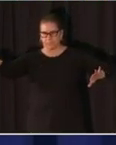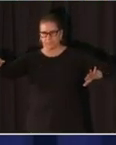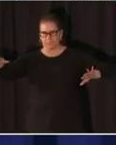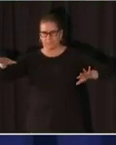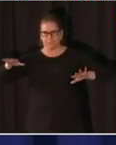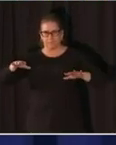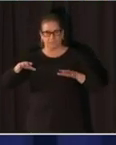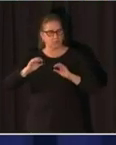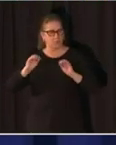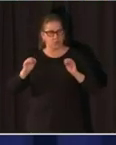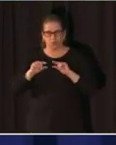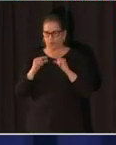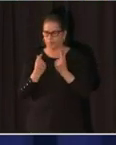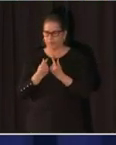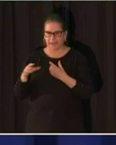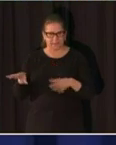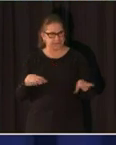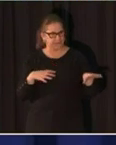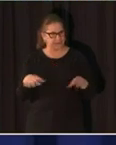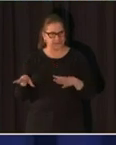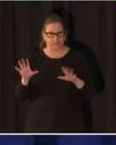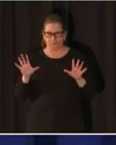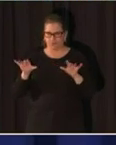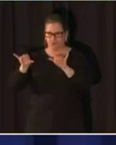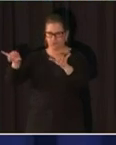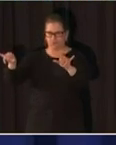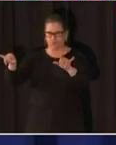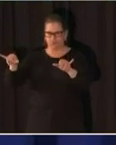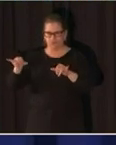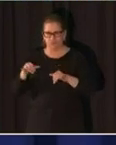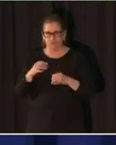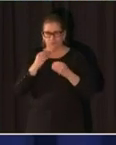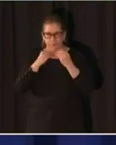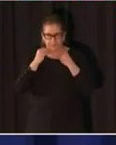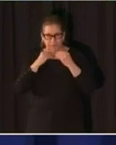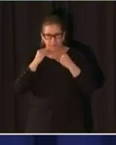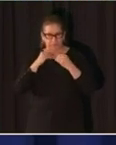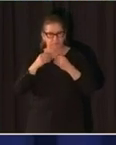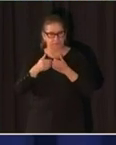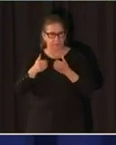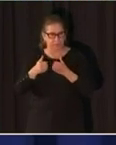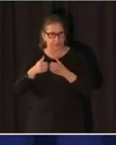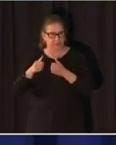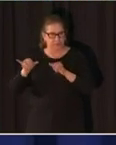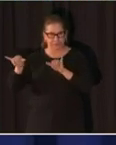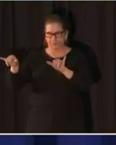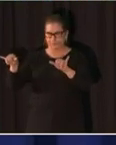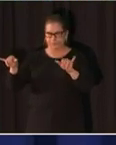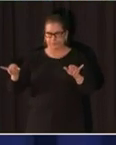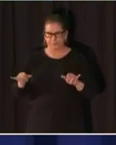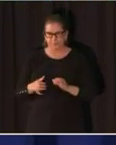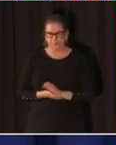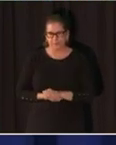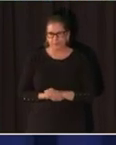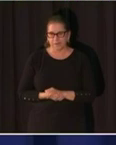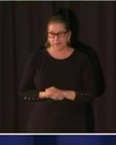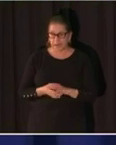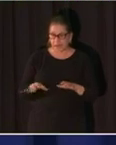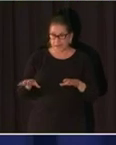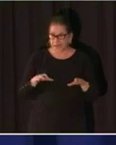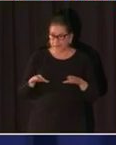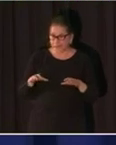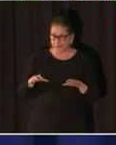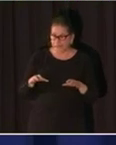or congregate settings, including meals. And if they have activities that are required for them to be able to